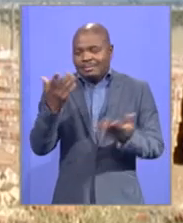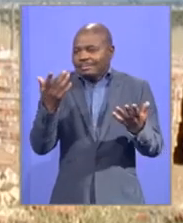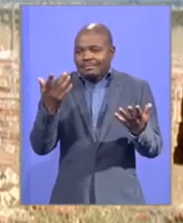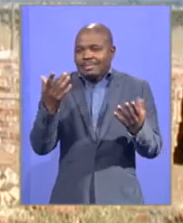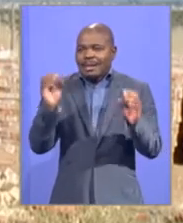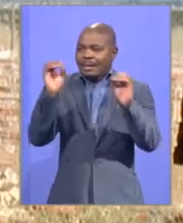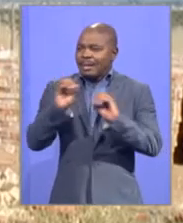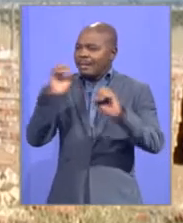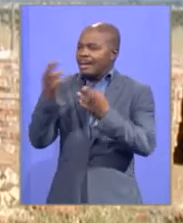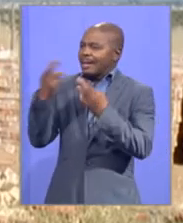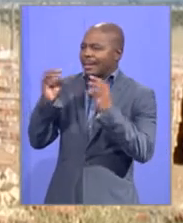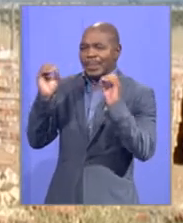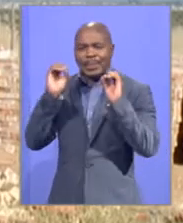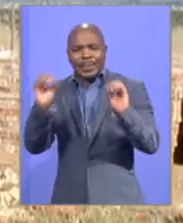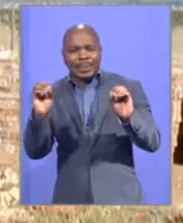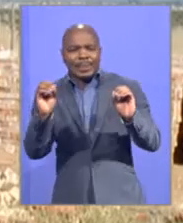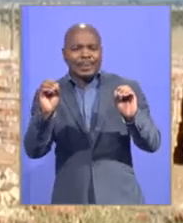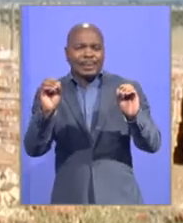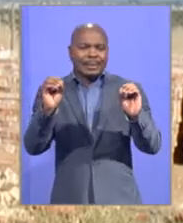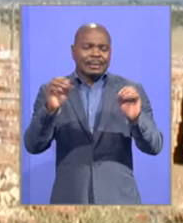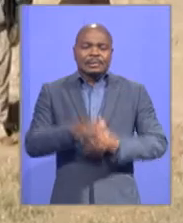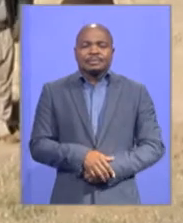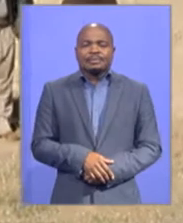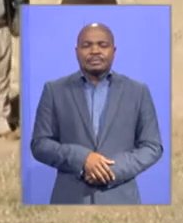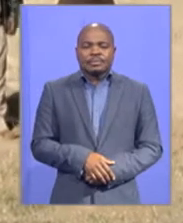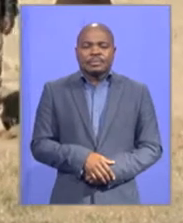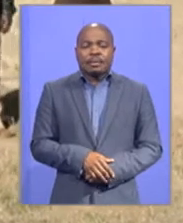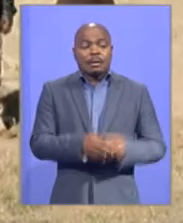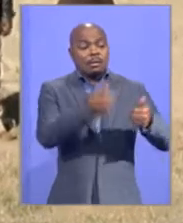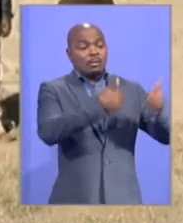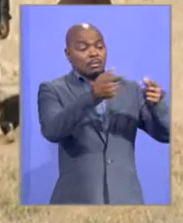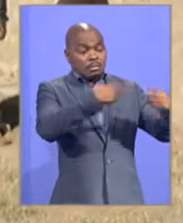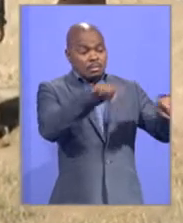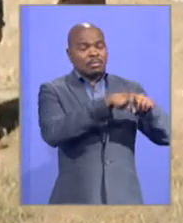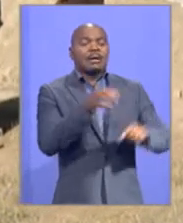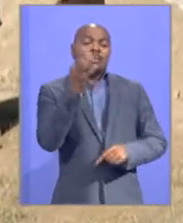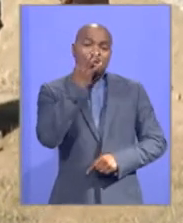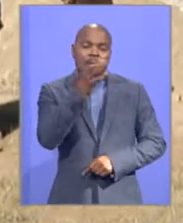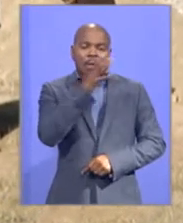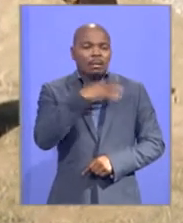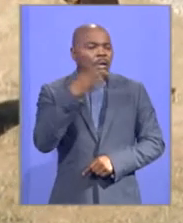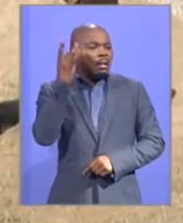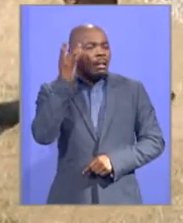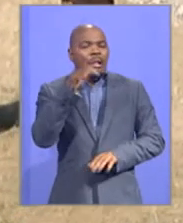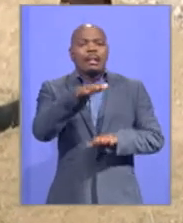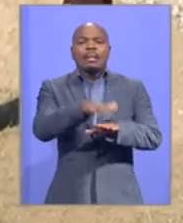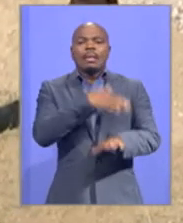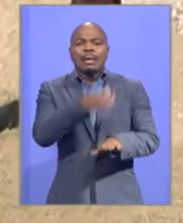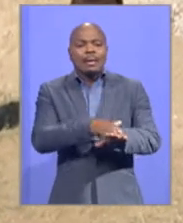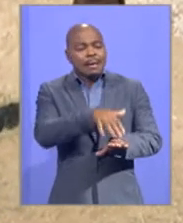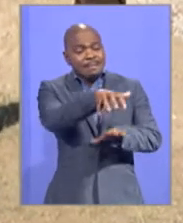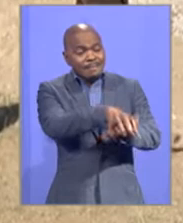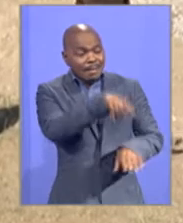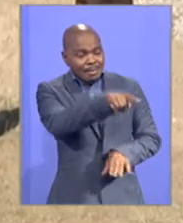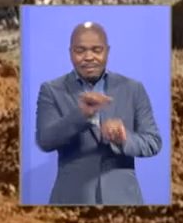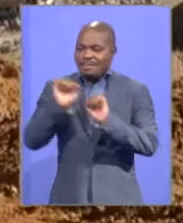ke e hwetšago from anyone. Baeteledipele ba kwa teng ba re ba lemogile go le tshari gore polasa e ka fa